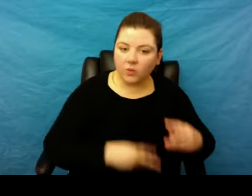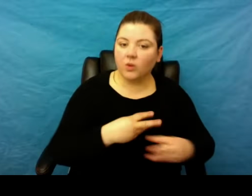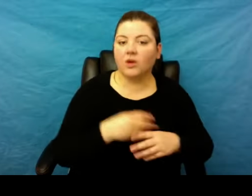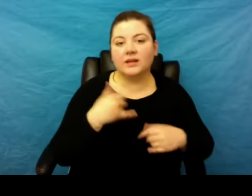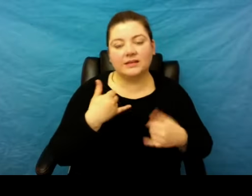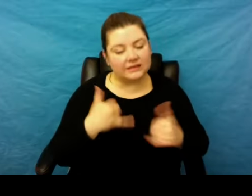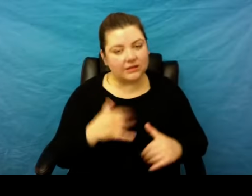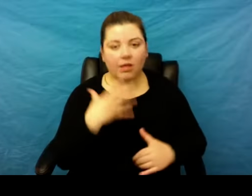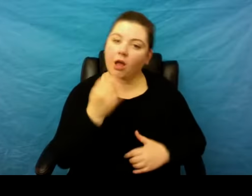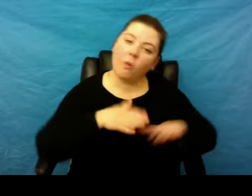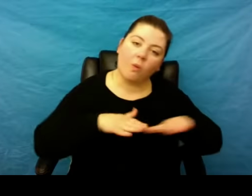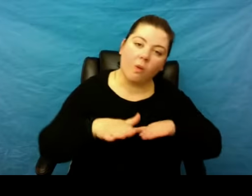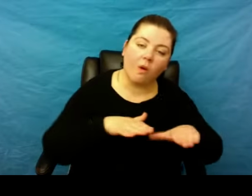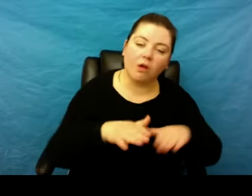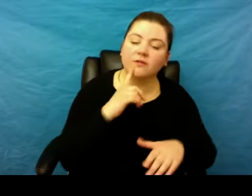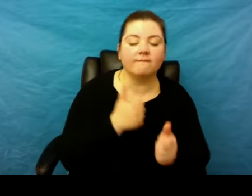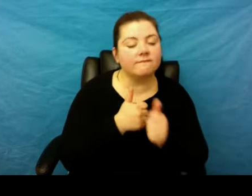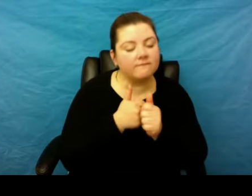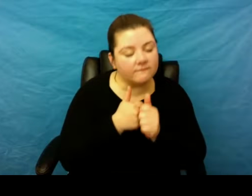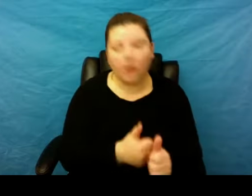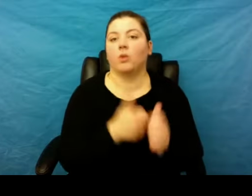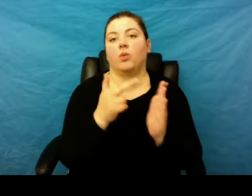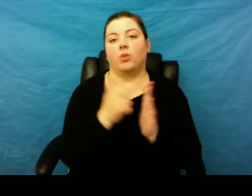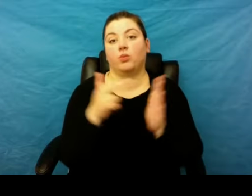take walks. Just follow the rules.